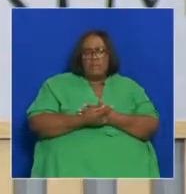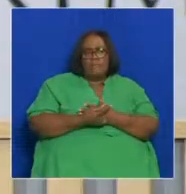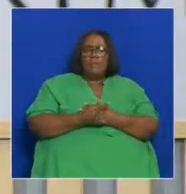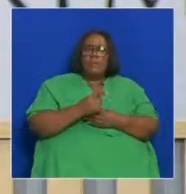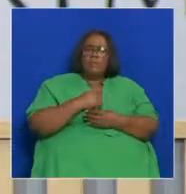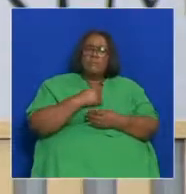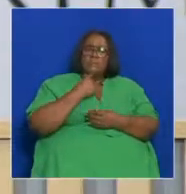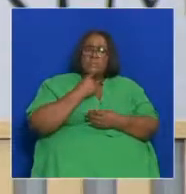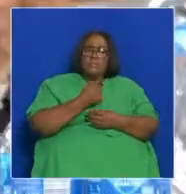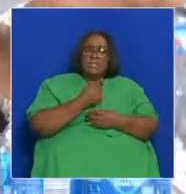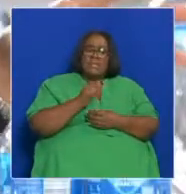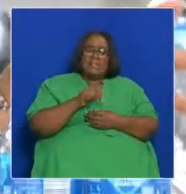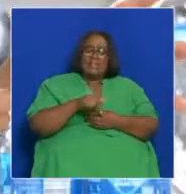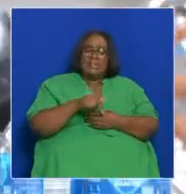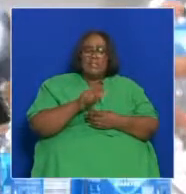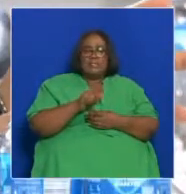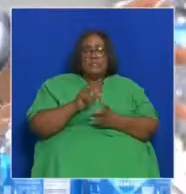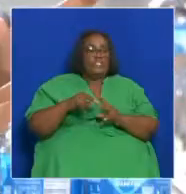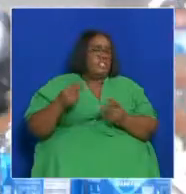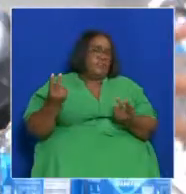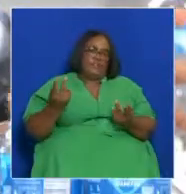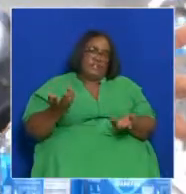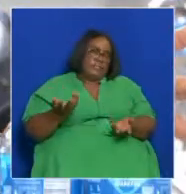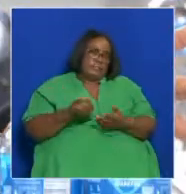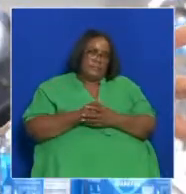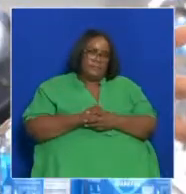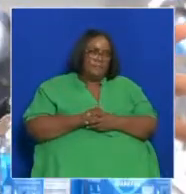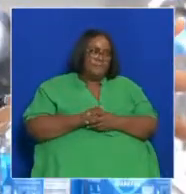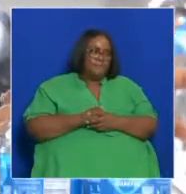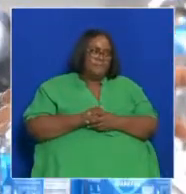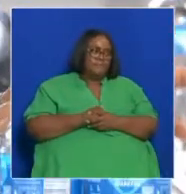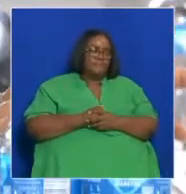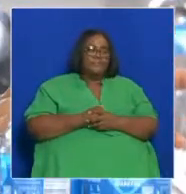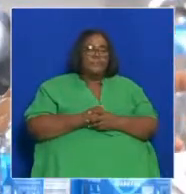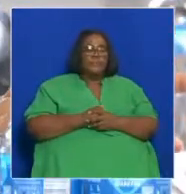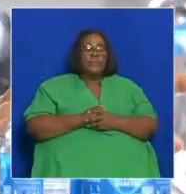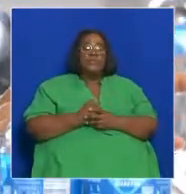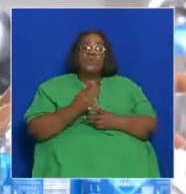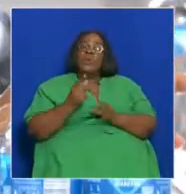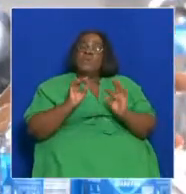an exception. So in a properly working